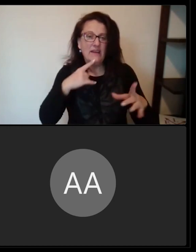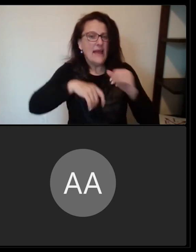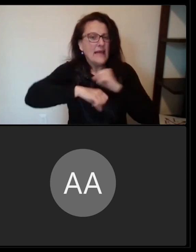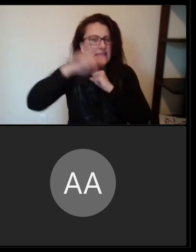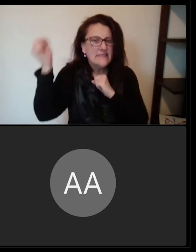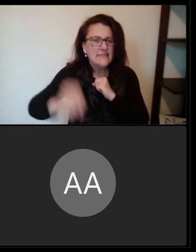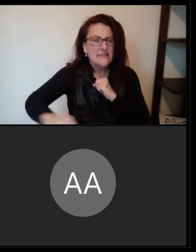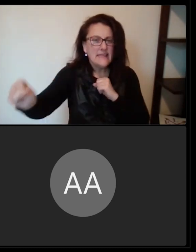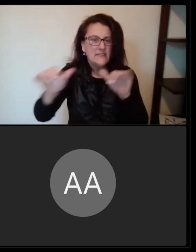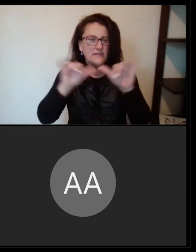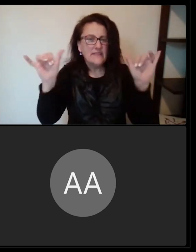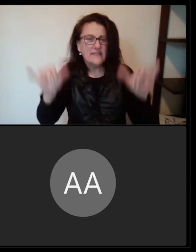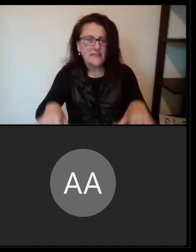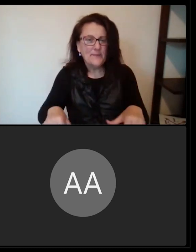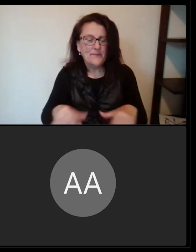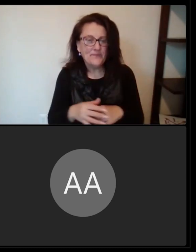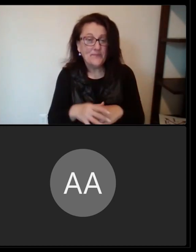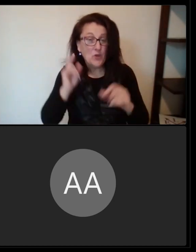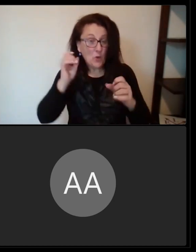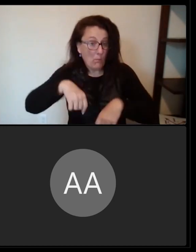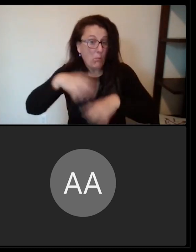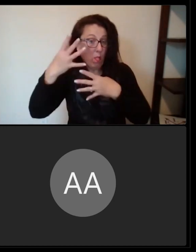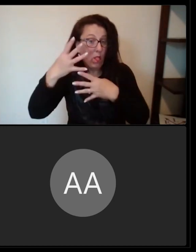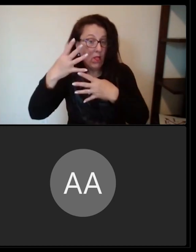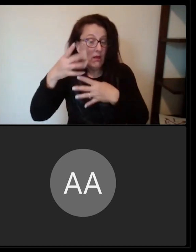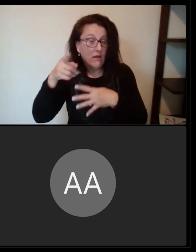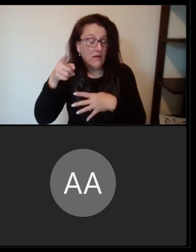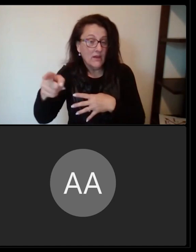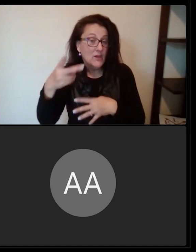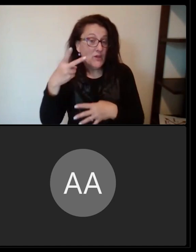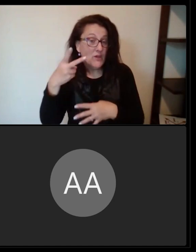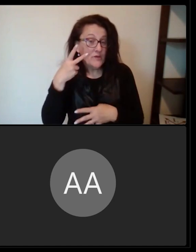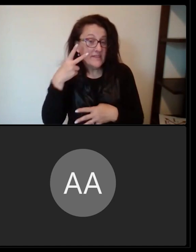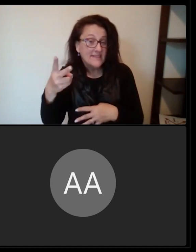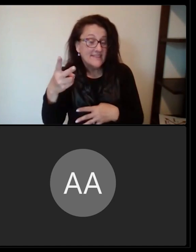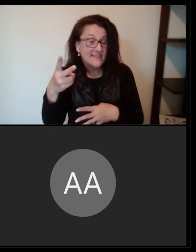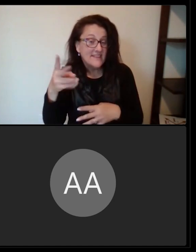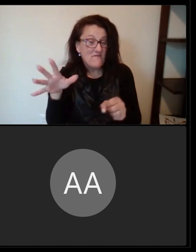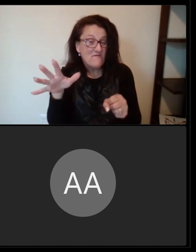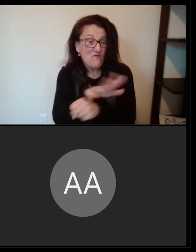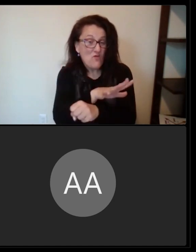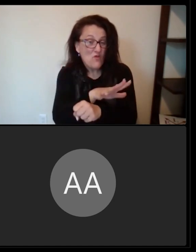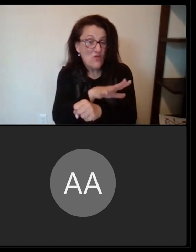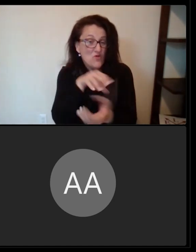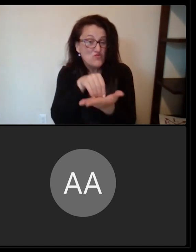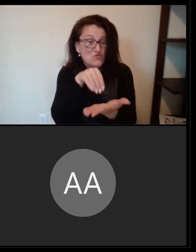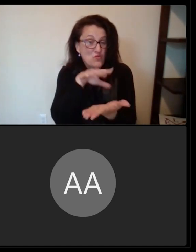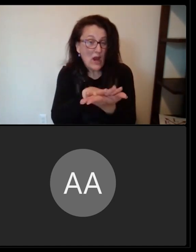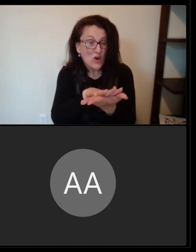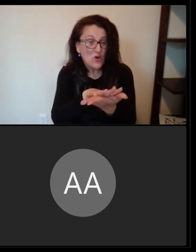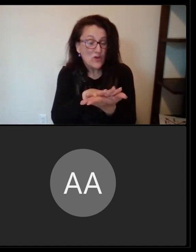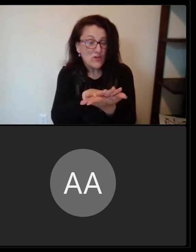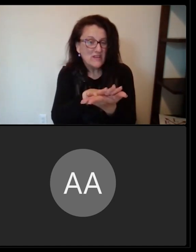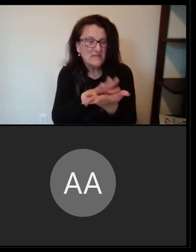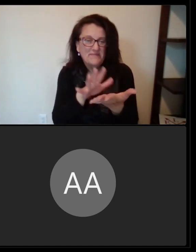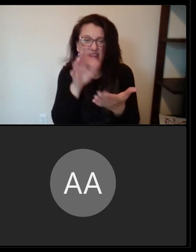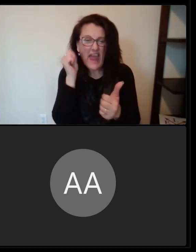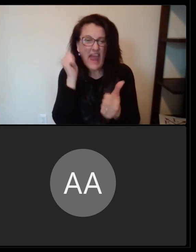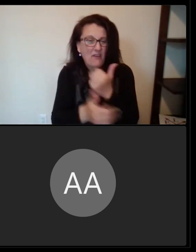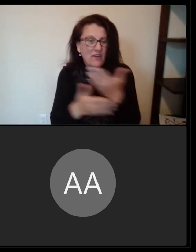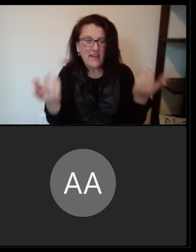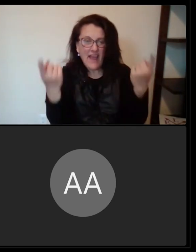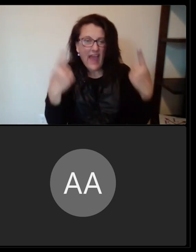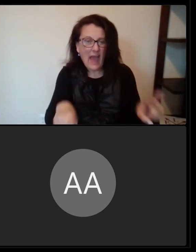log system. Not only can you pull them up, you can keep a full record of basically everything that has